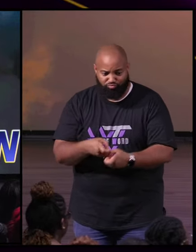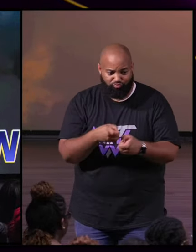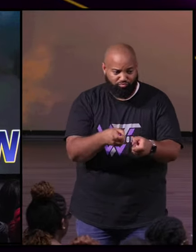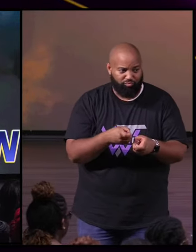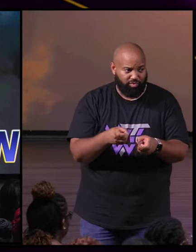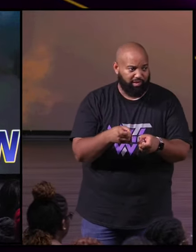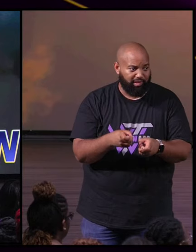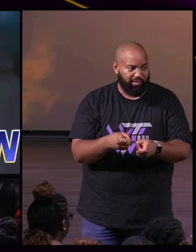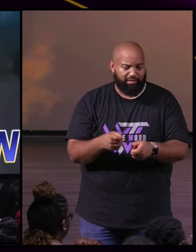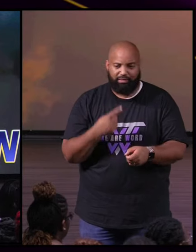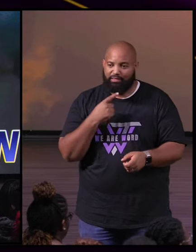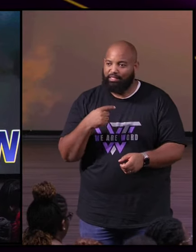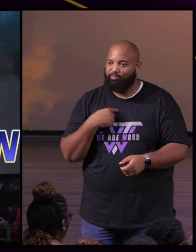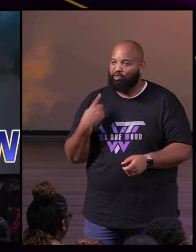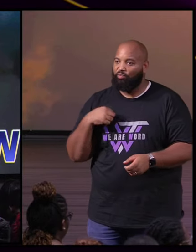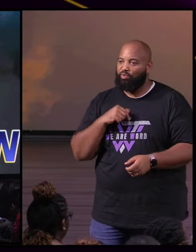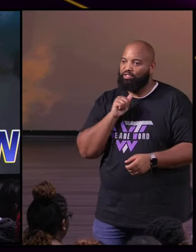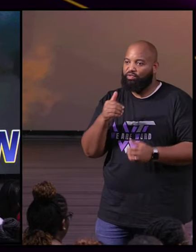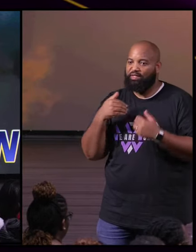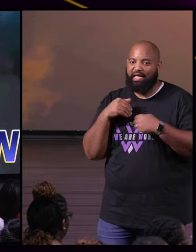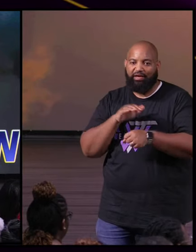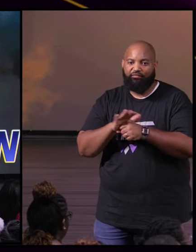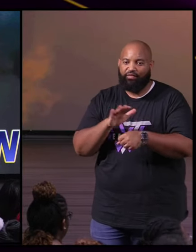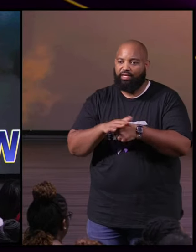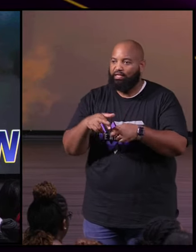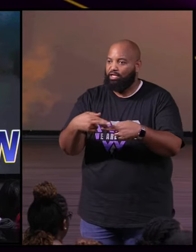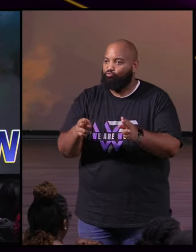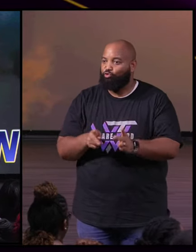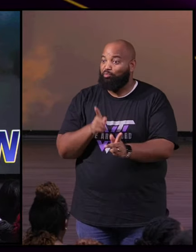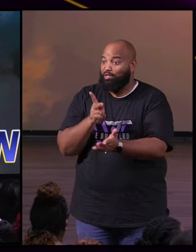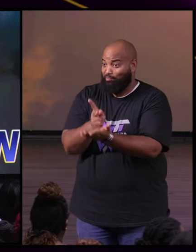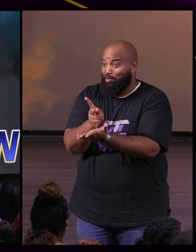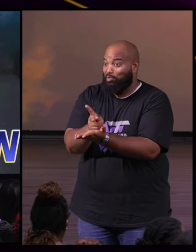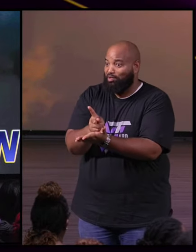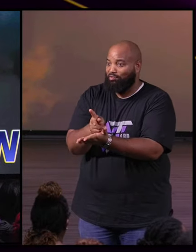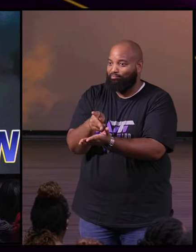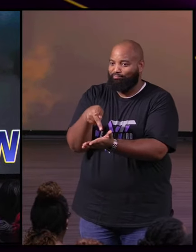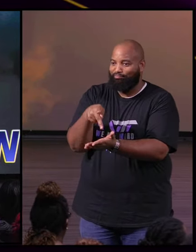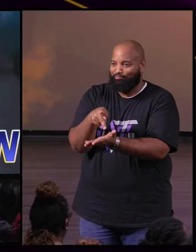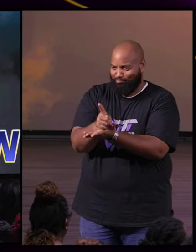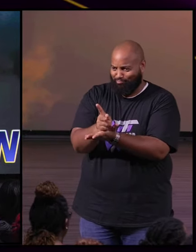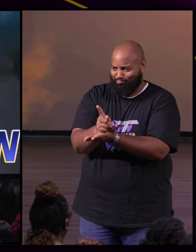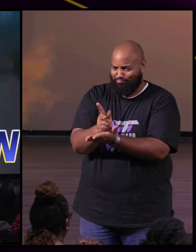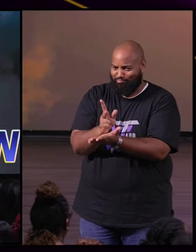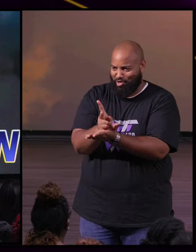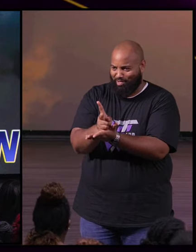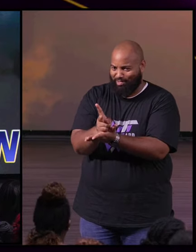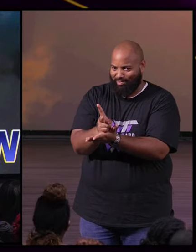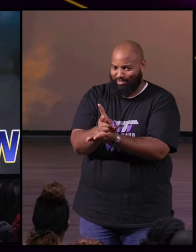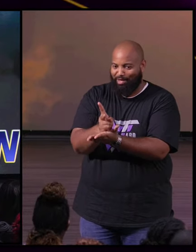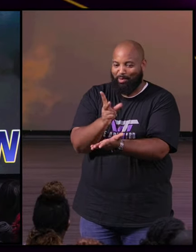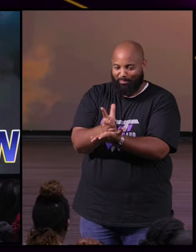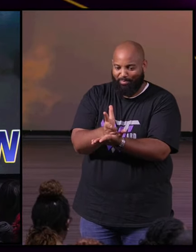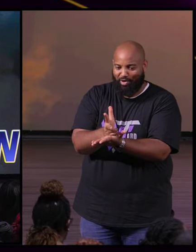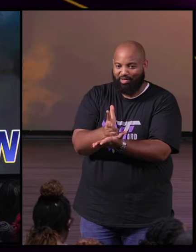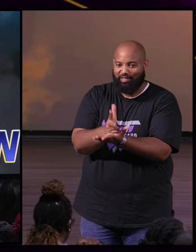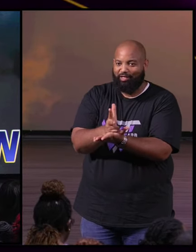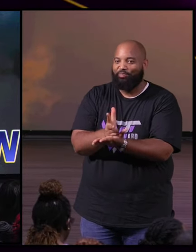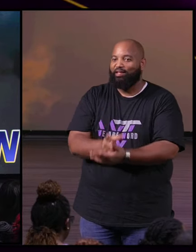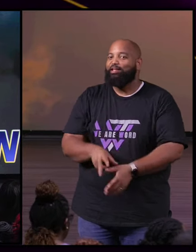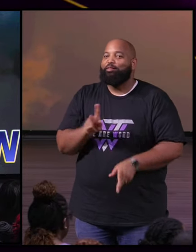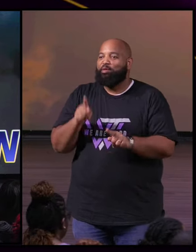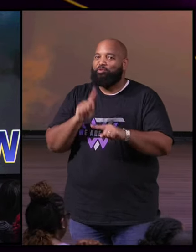They leaned over to me and said, we don't have no parking spaces, Pastor. And we have people trying to get on the campus and they parking across the street.